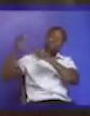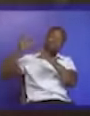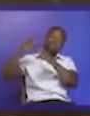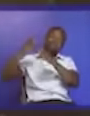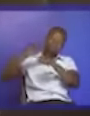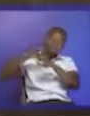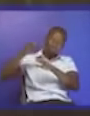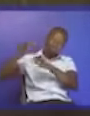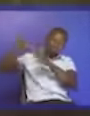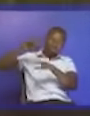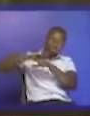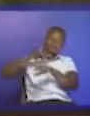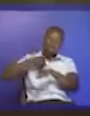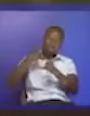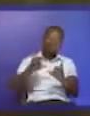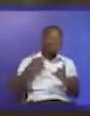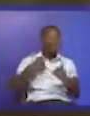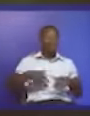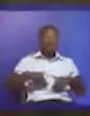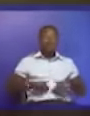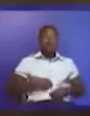enough.